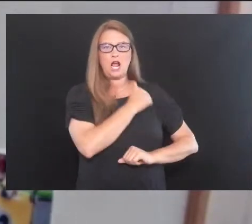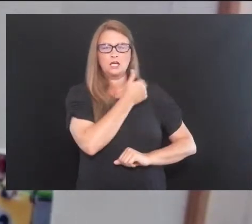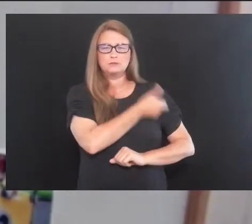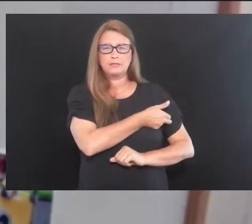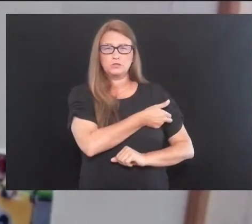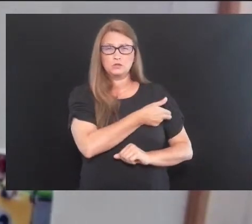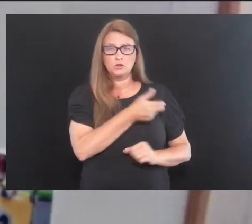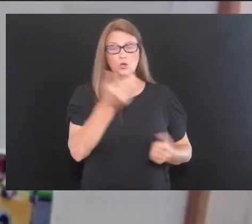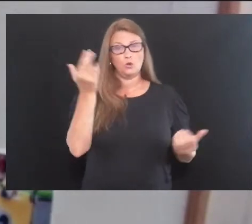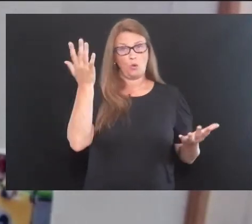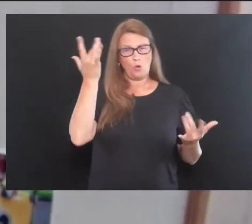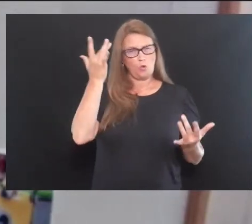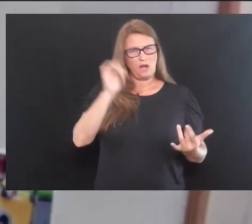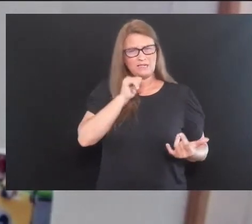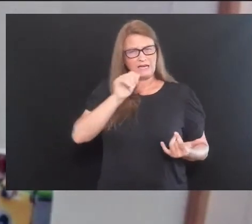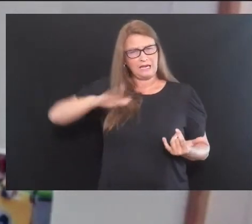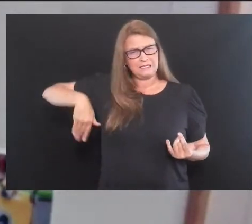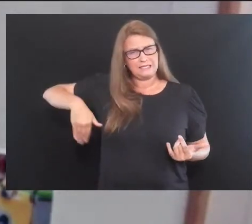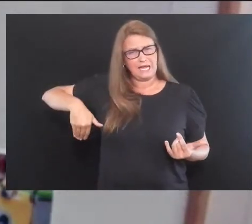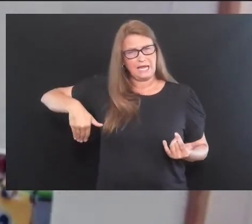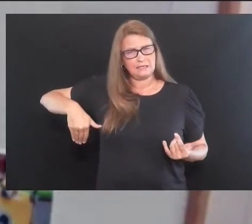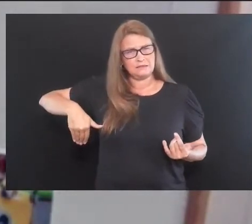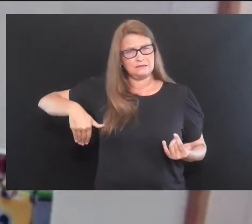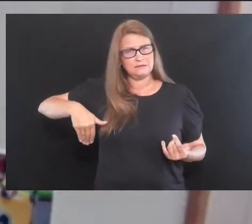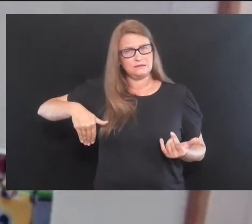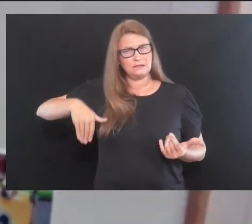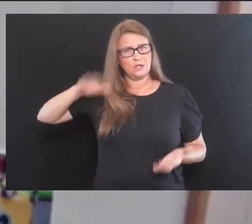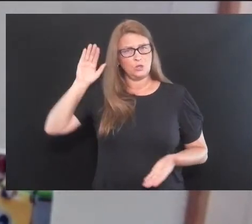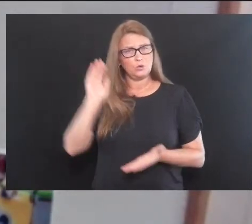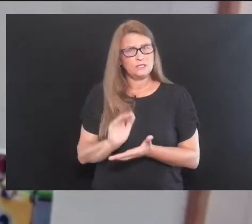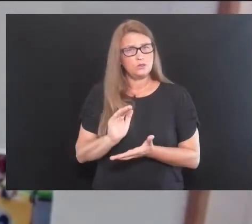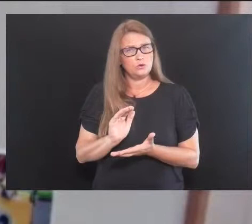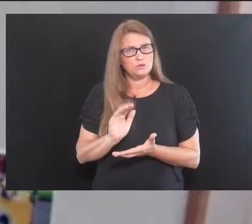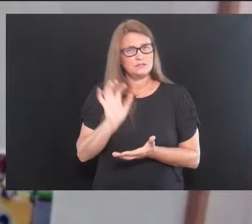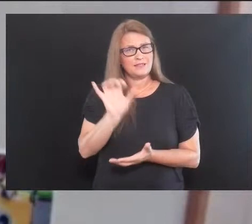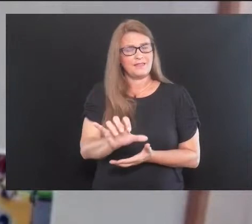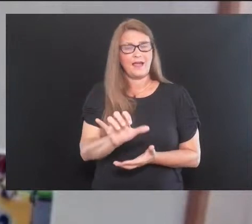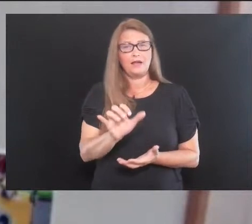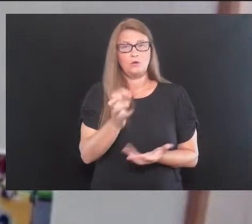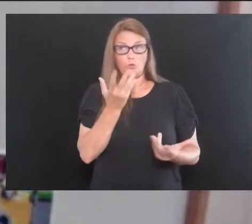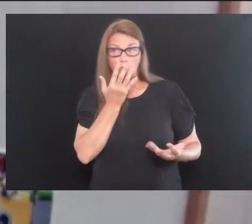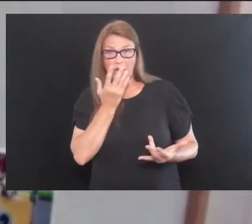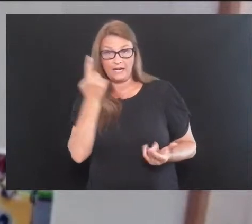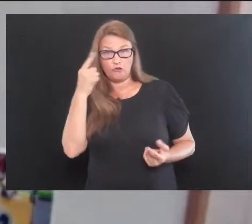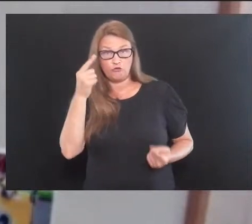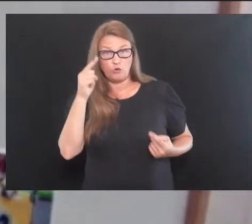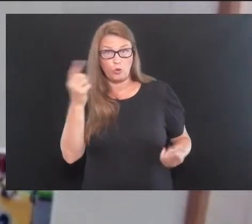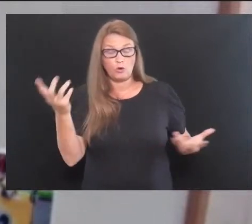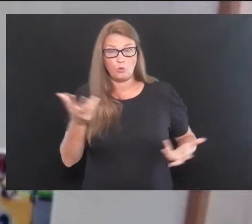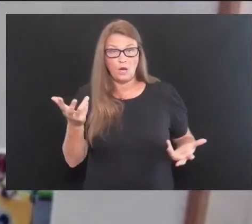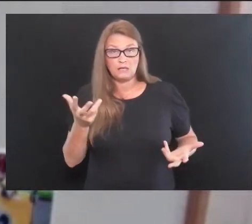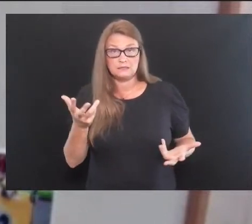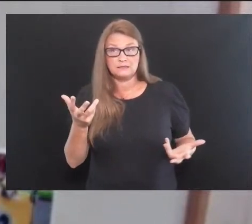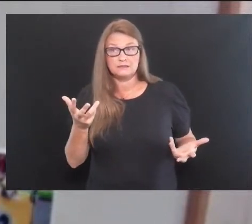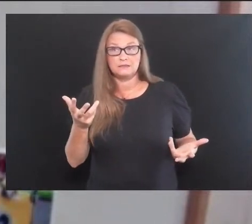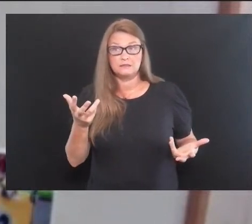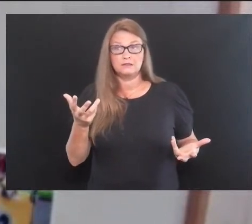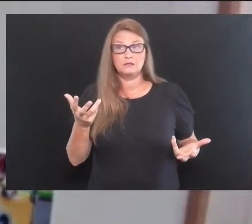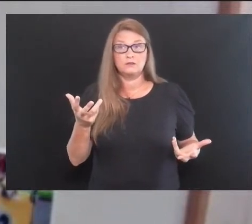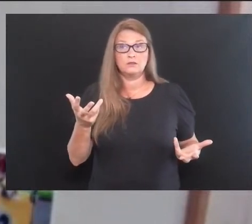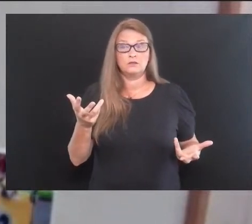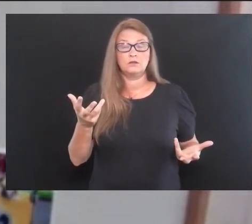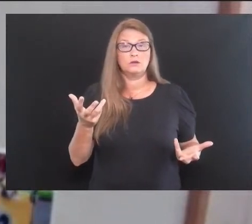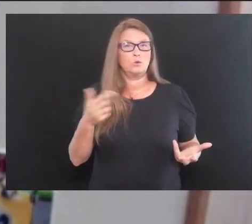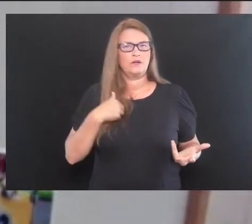Could you explain why we haven't done that yet, or what are we waiting on to do that? The hospitals are fuller than they ever have been, but we still